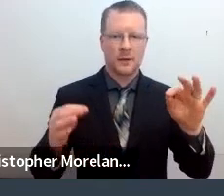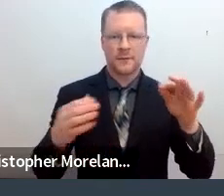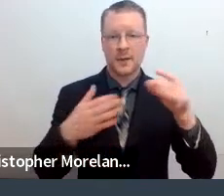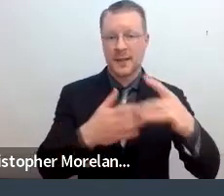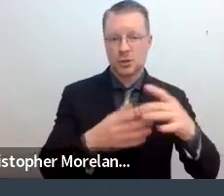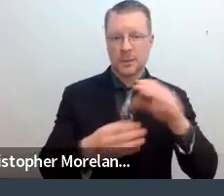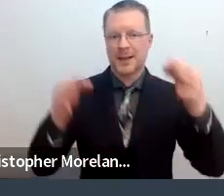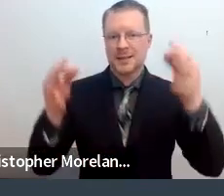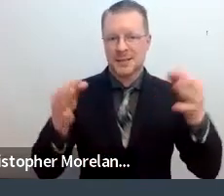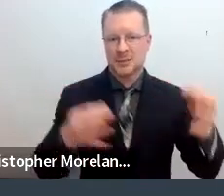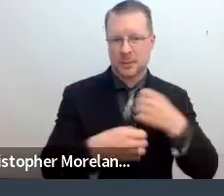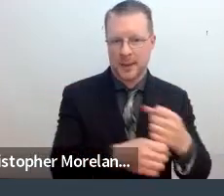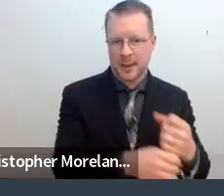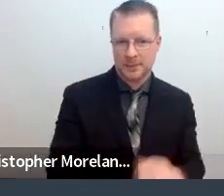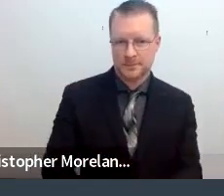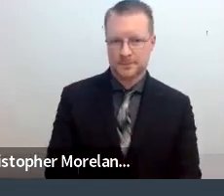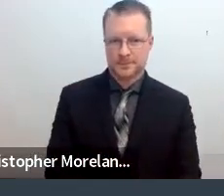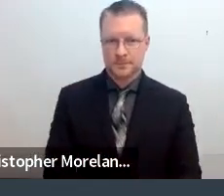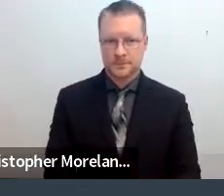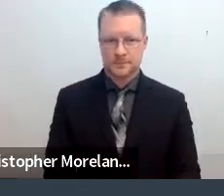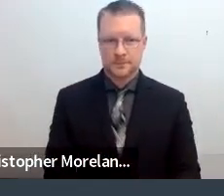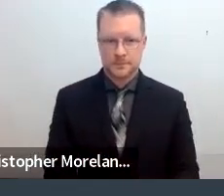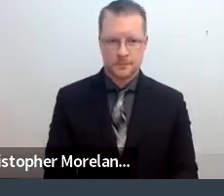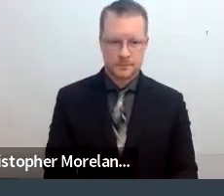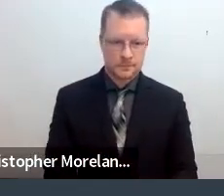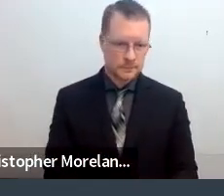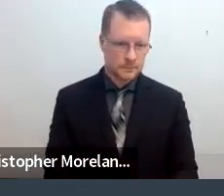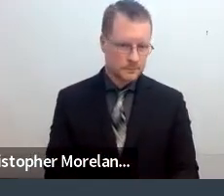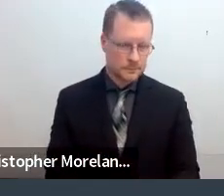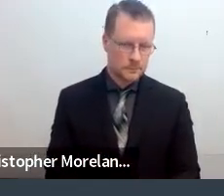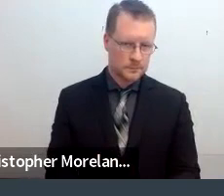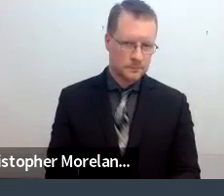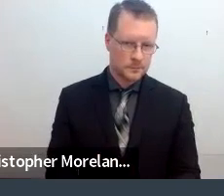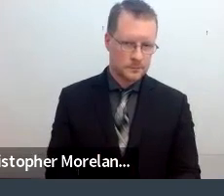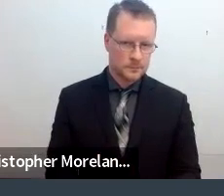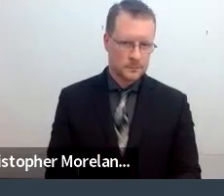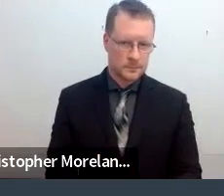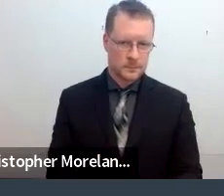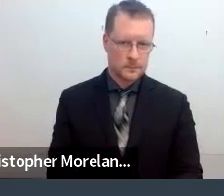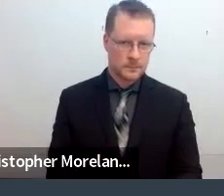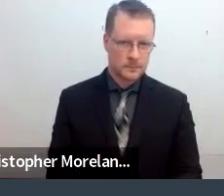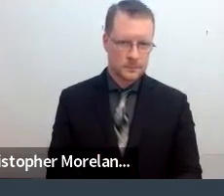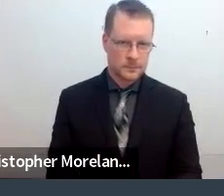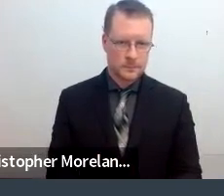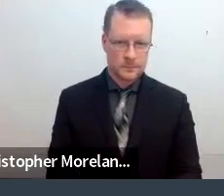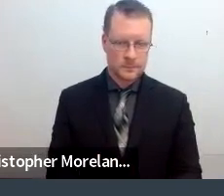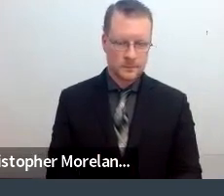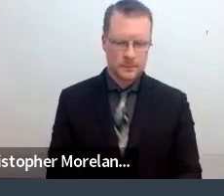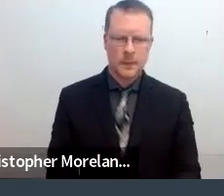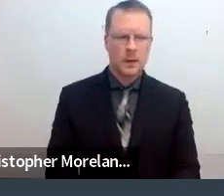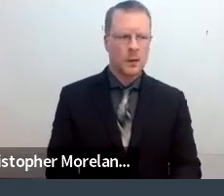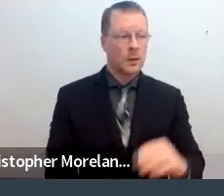at inclusion, we need to also include the level of those the leaders in leadership and those who make